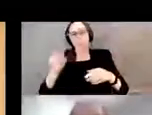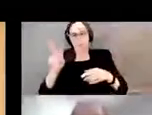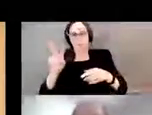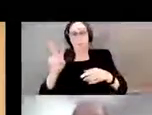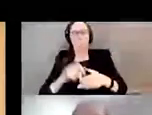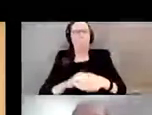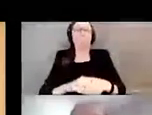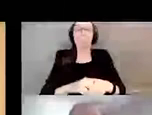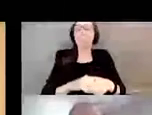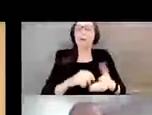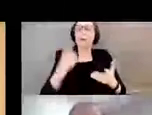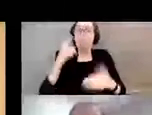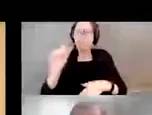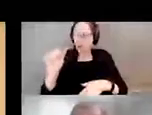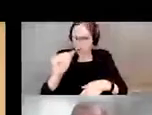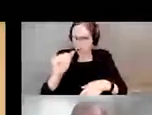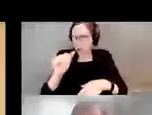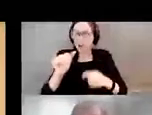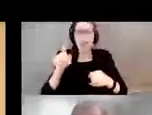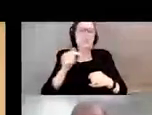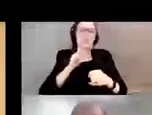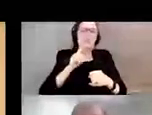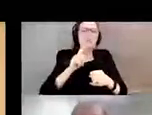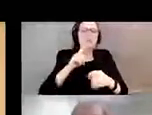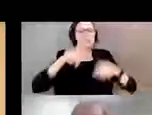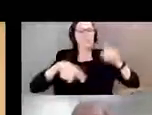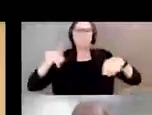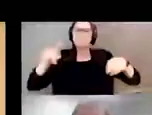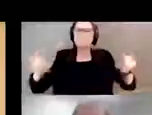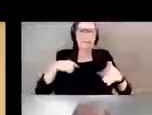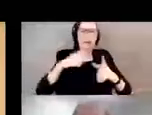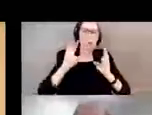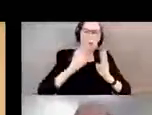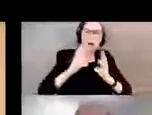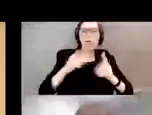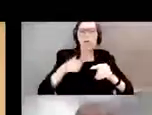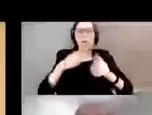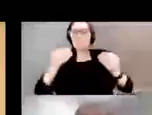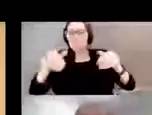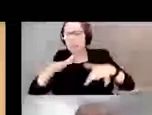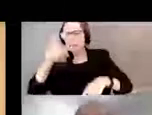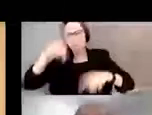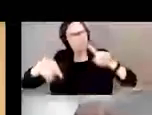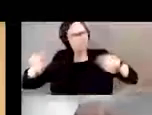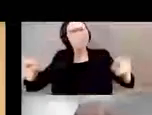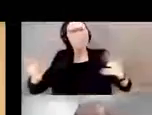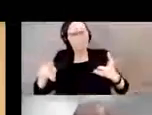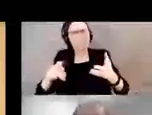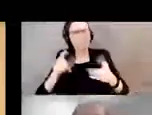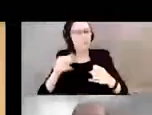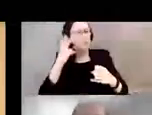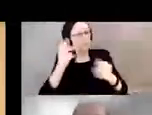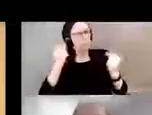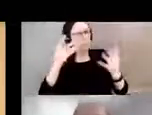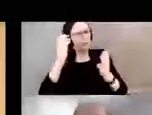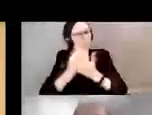And with Afghanistan, it has a really varied climate and terrain. When you see a lot of the pictures,